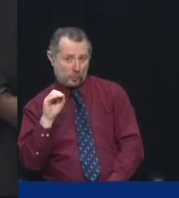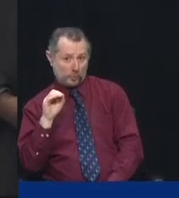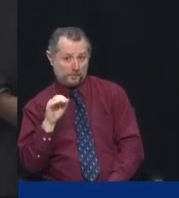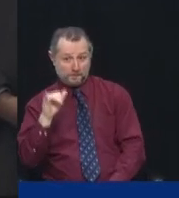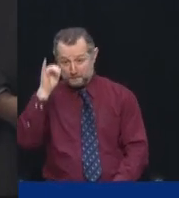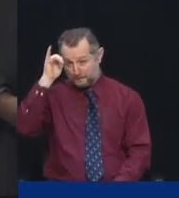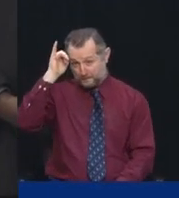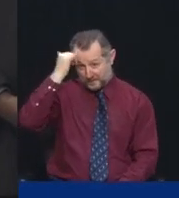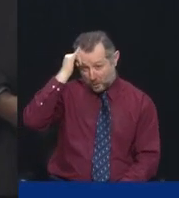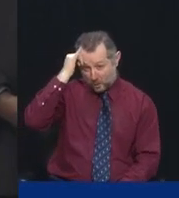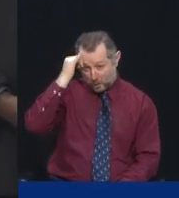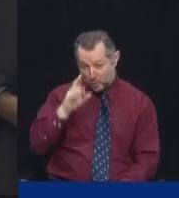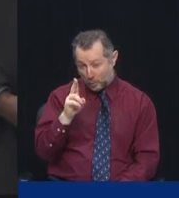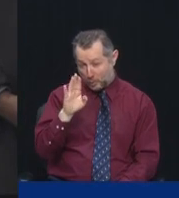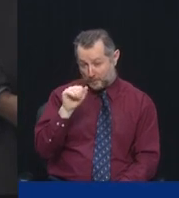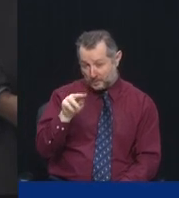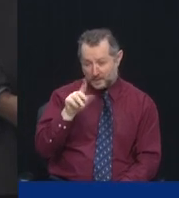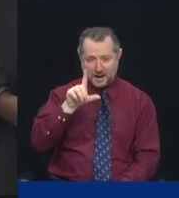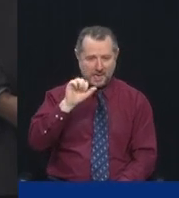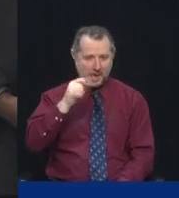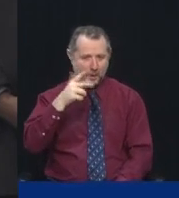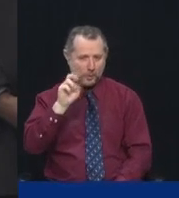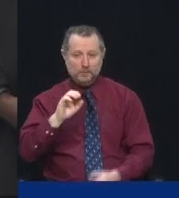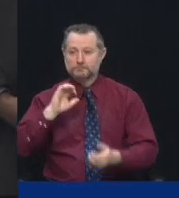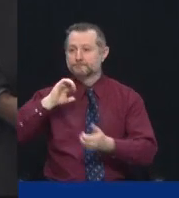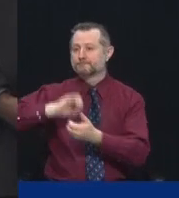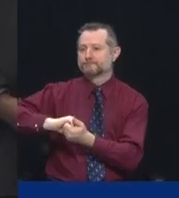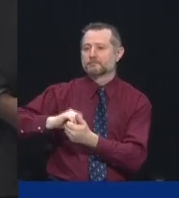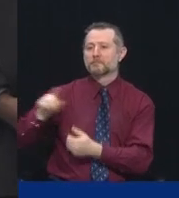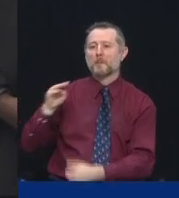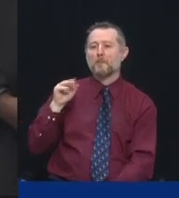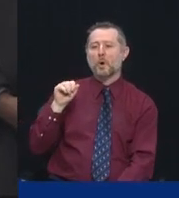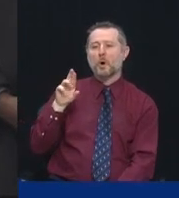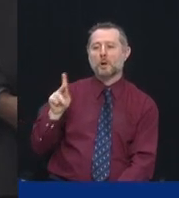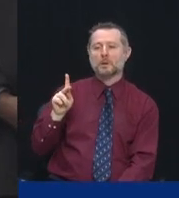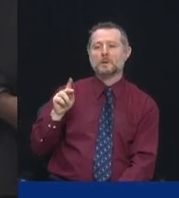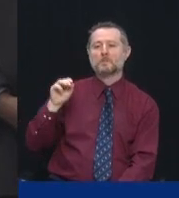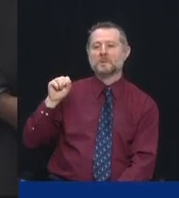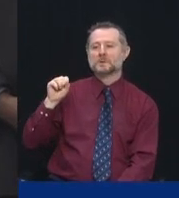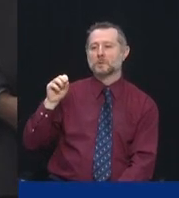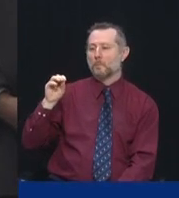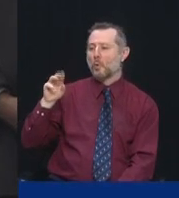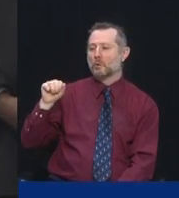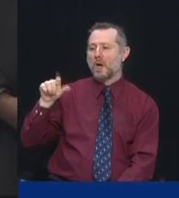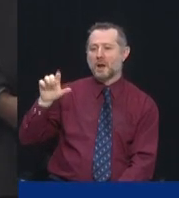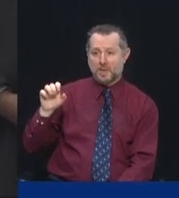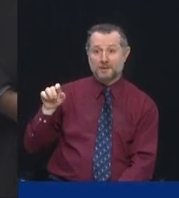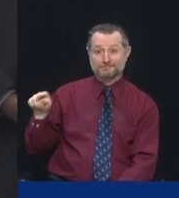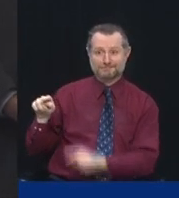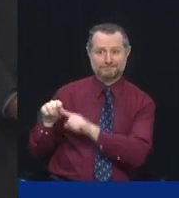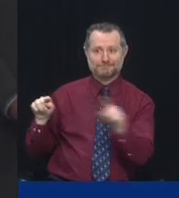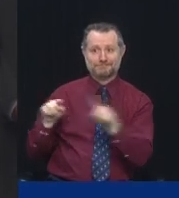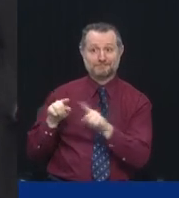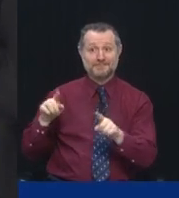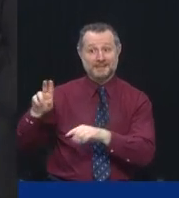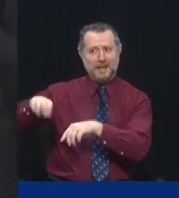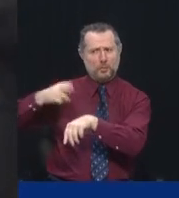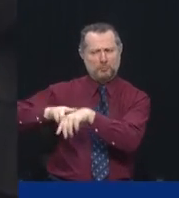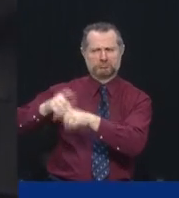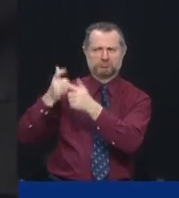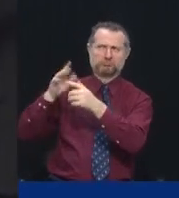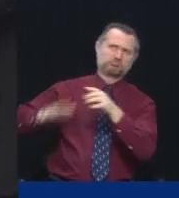Mark Morial, who is the national president, former mayor of New Orleans, and they're doing great work all across the country. Pleasure to be with you. Thank